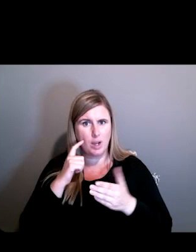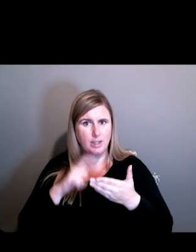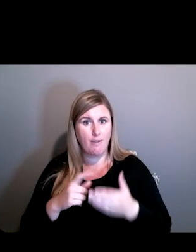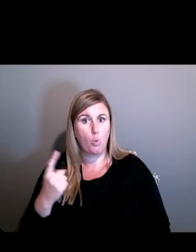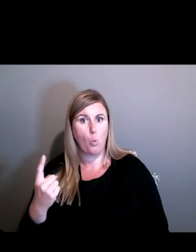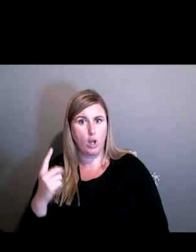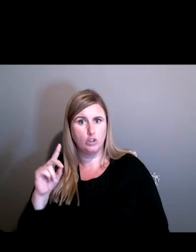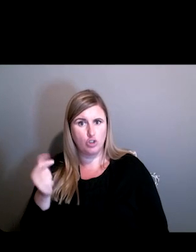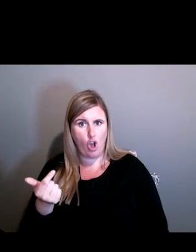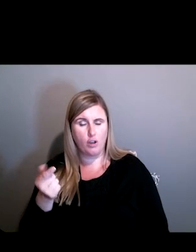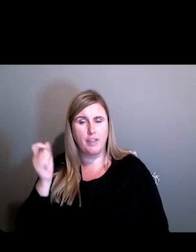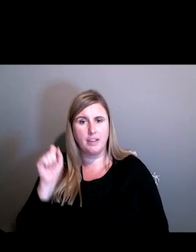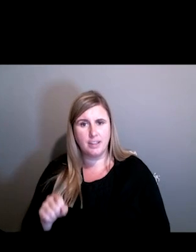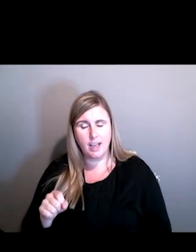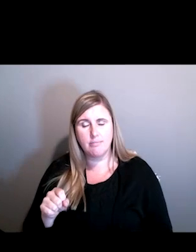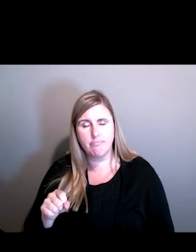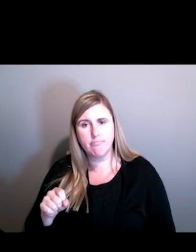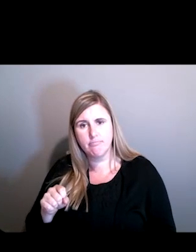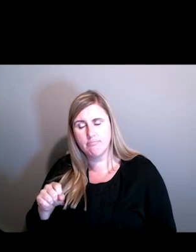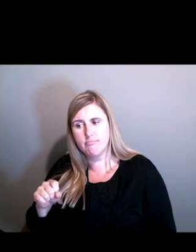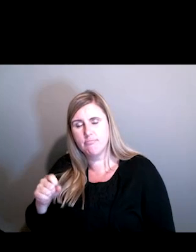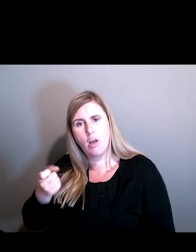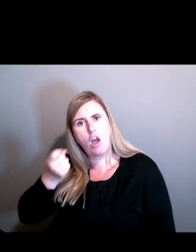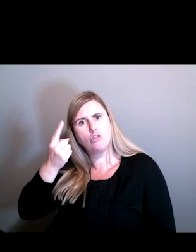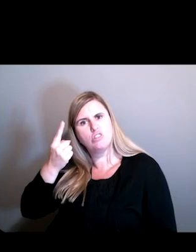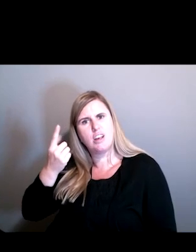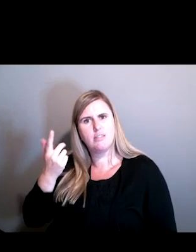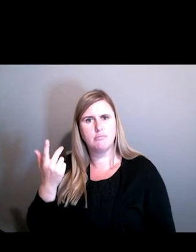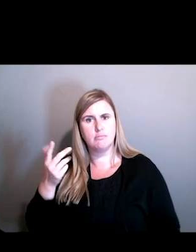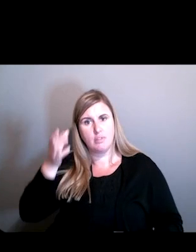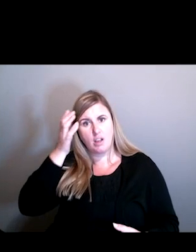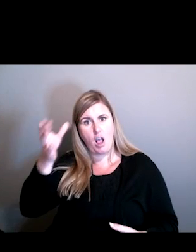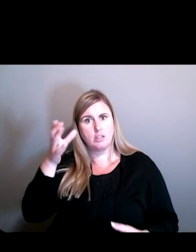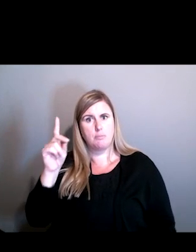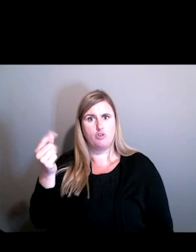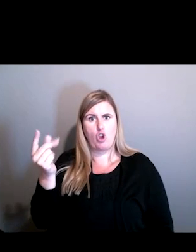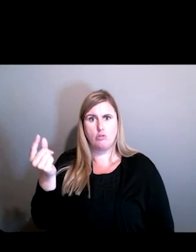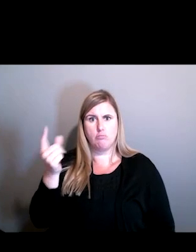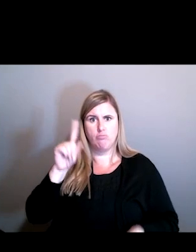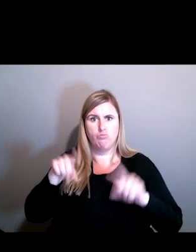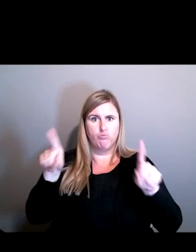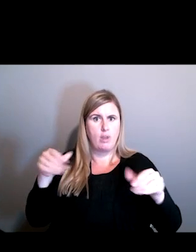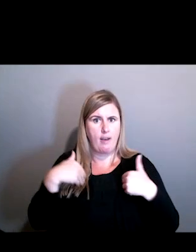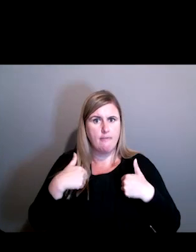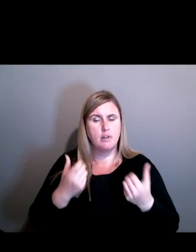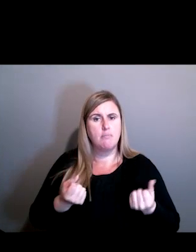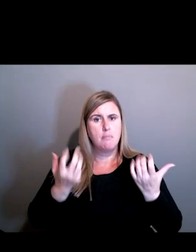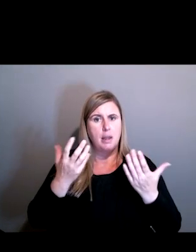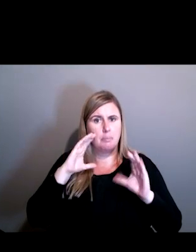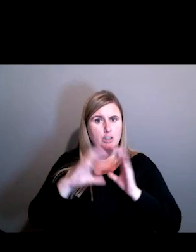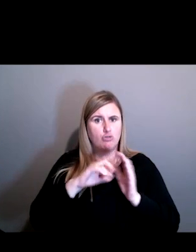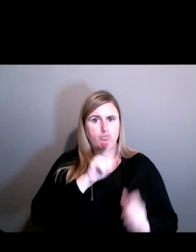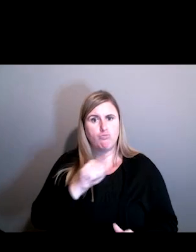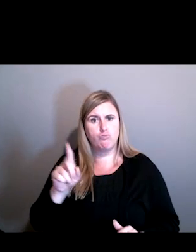know how to identify one picture of a dog. They can understand basically the concept of dogs and identify